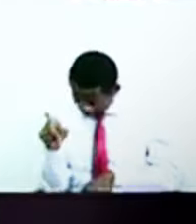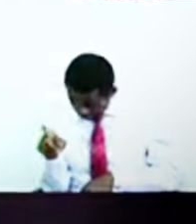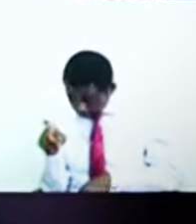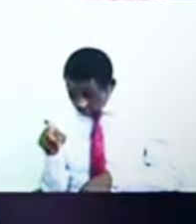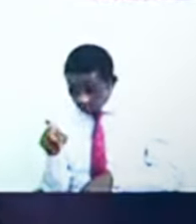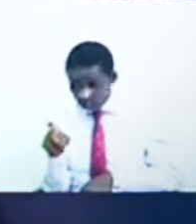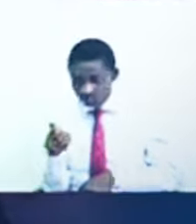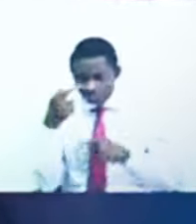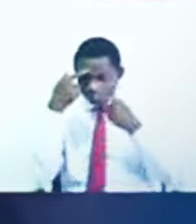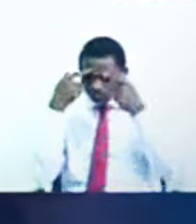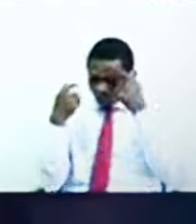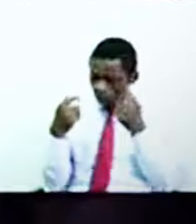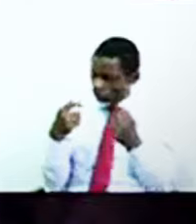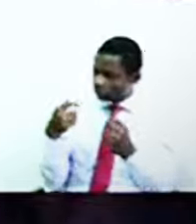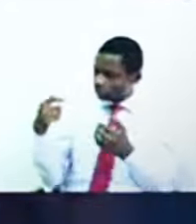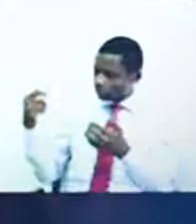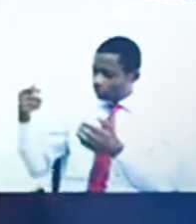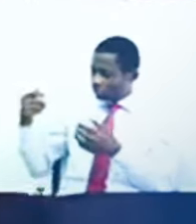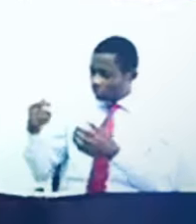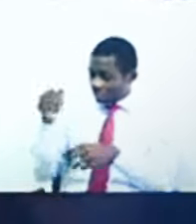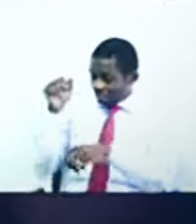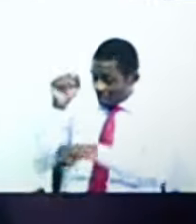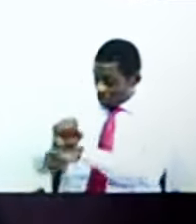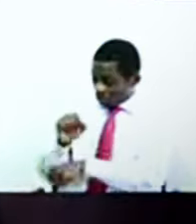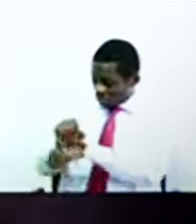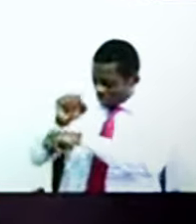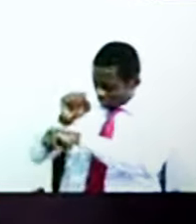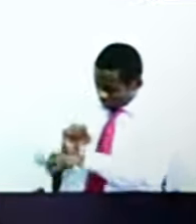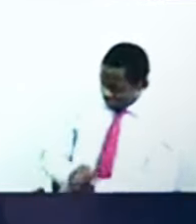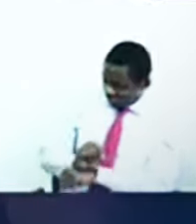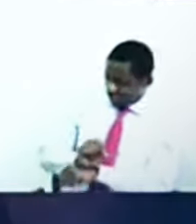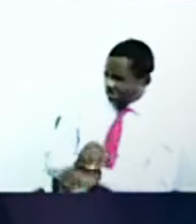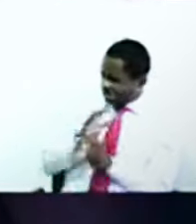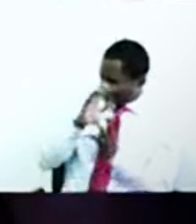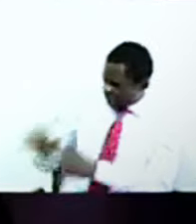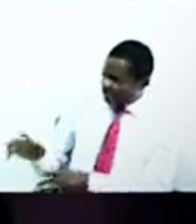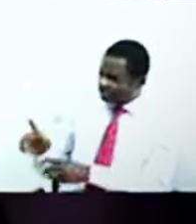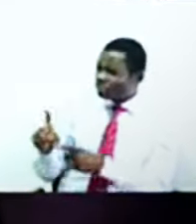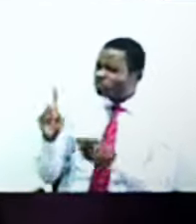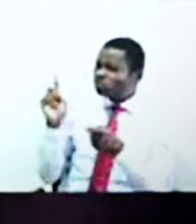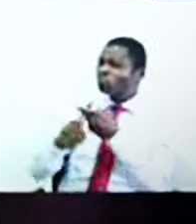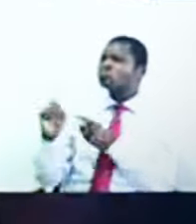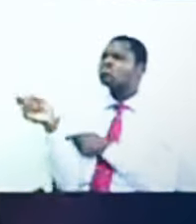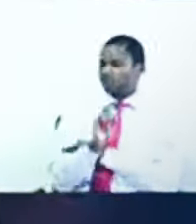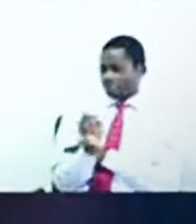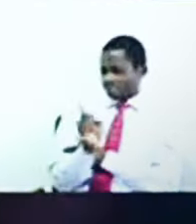Because you are leaving the plantation. If he said, "Who free in Kwayenum?" To where? Now, who come in? Ask.